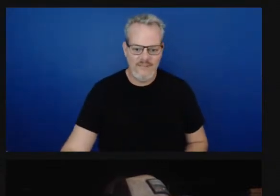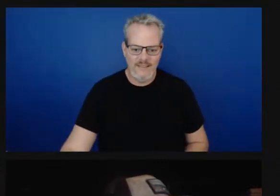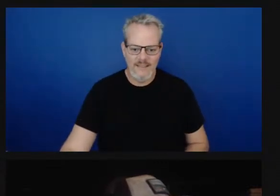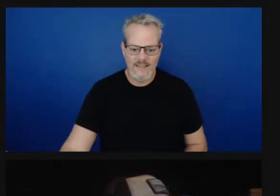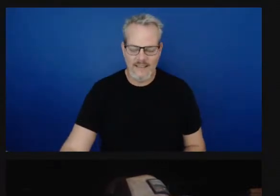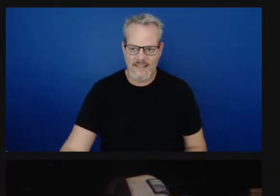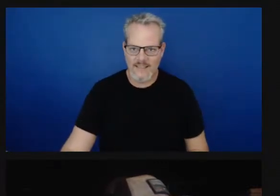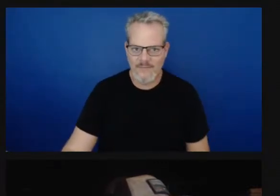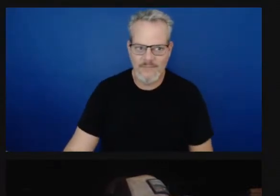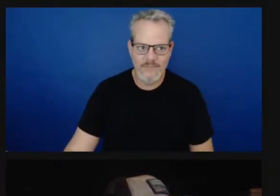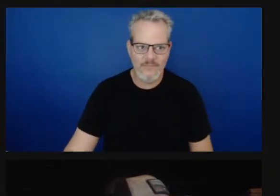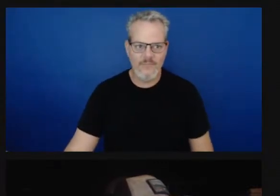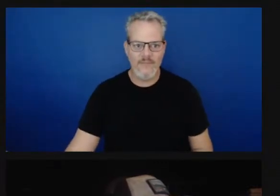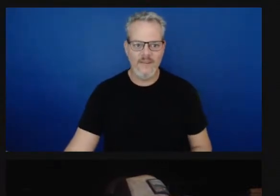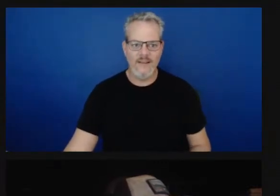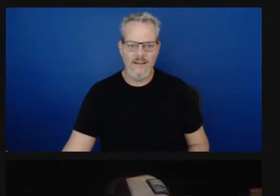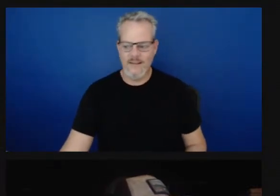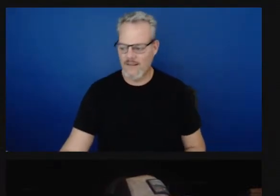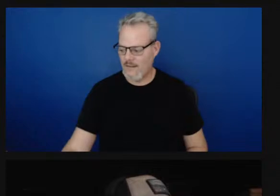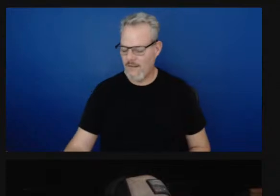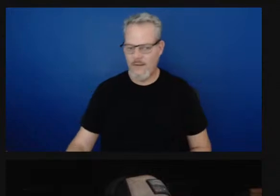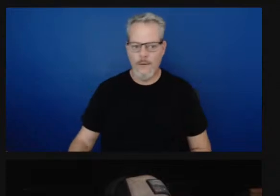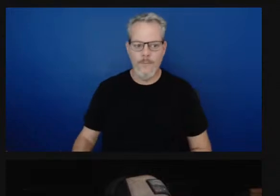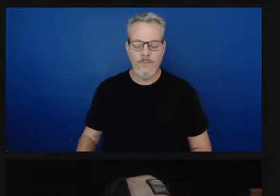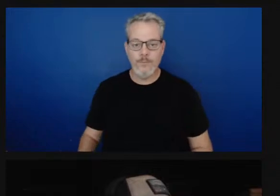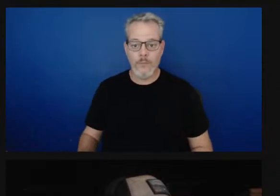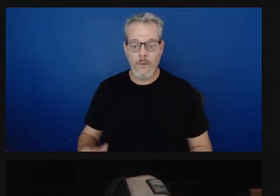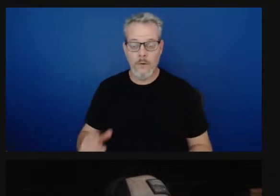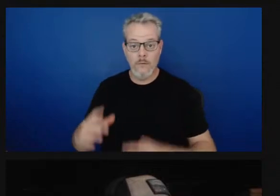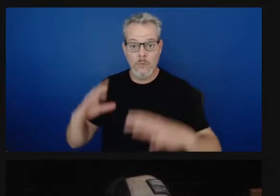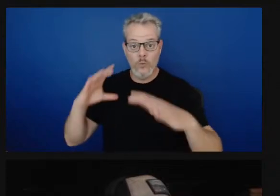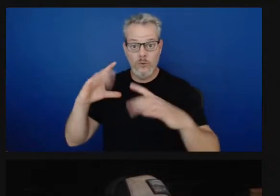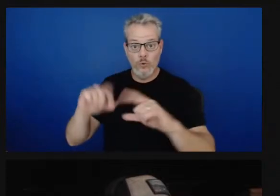So if we zoom it into the last 2 days,